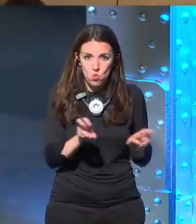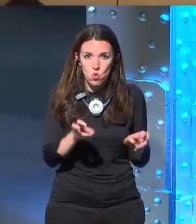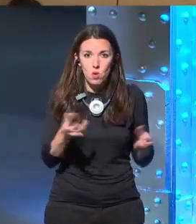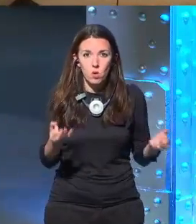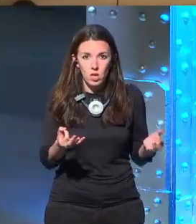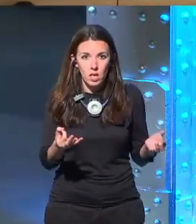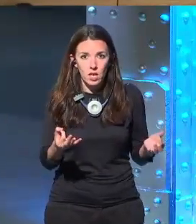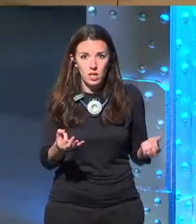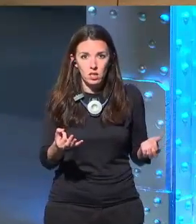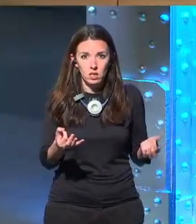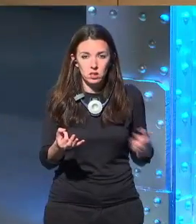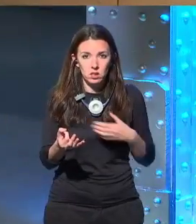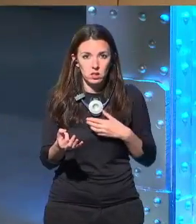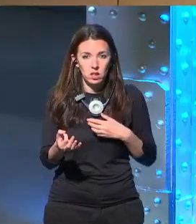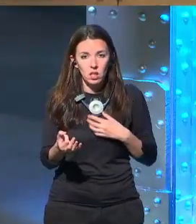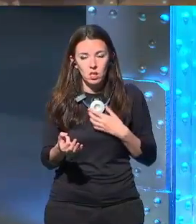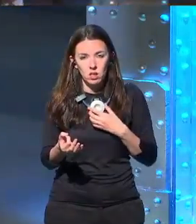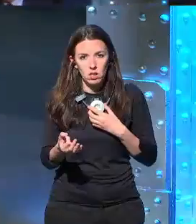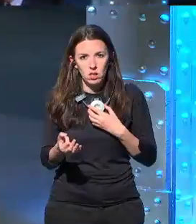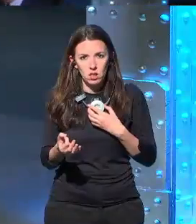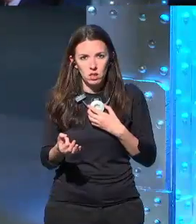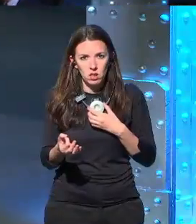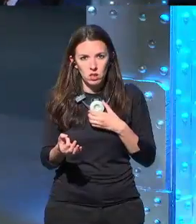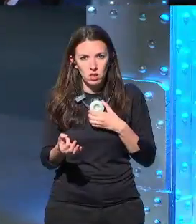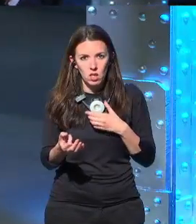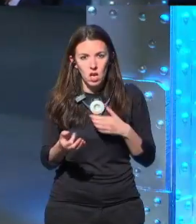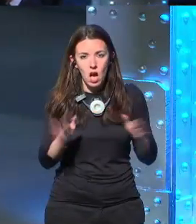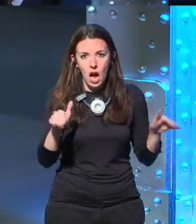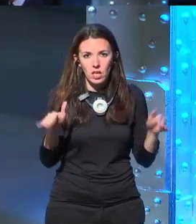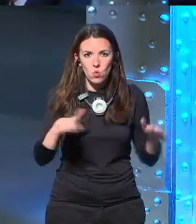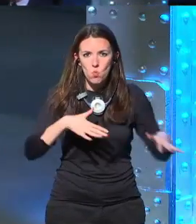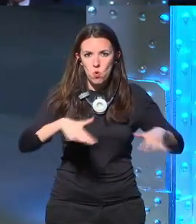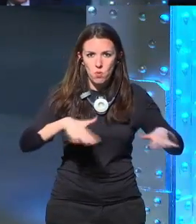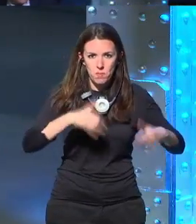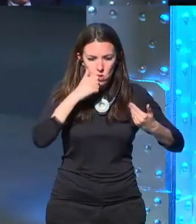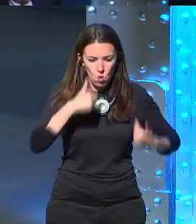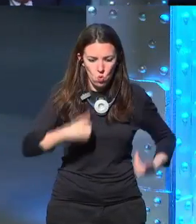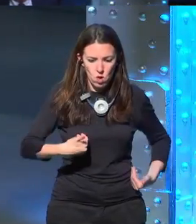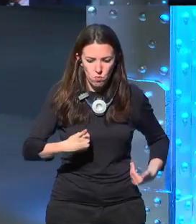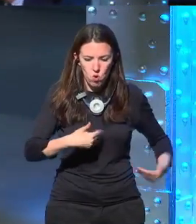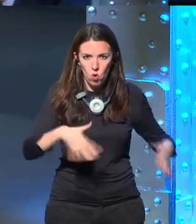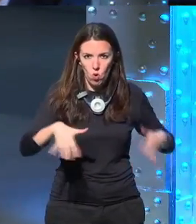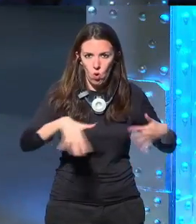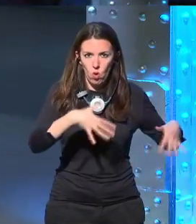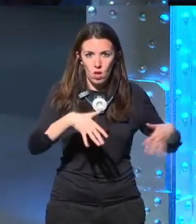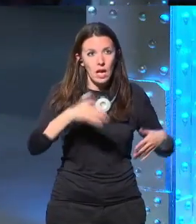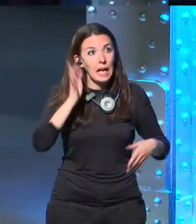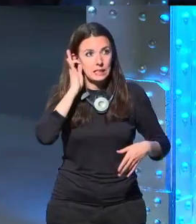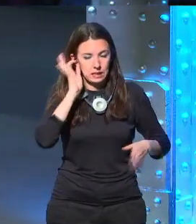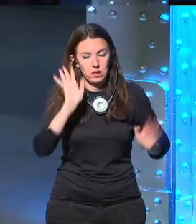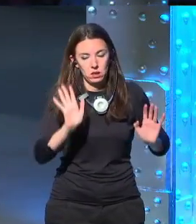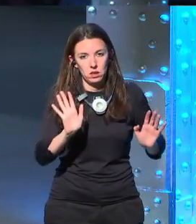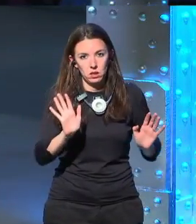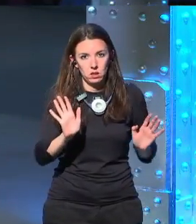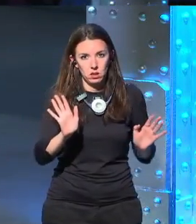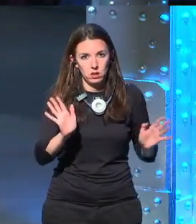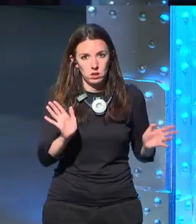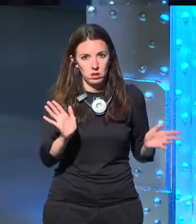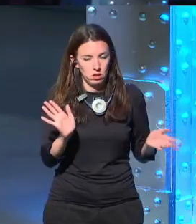with emotion on her face as well as movement in his body. I said her, I keep forgetting that Leonardo is